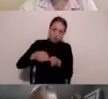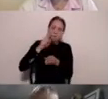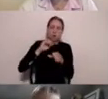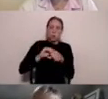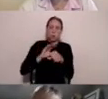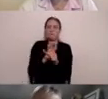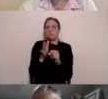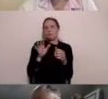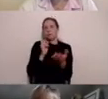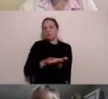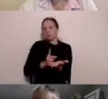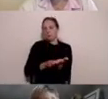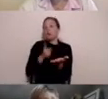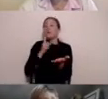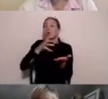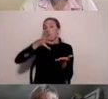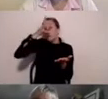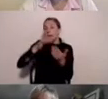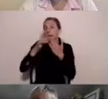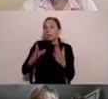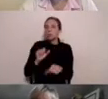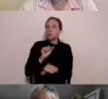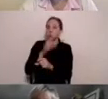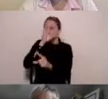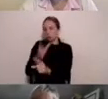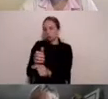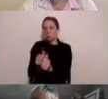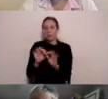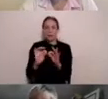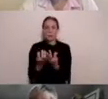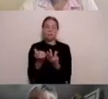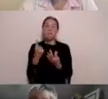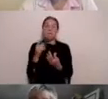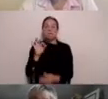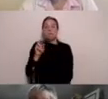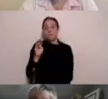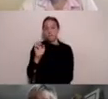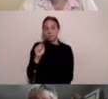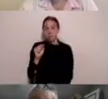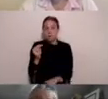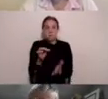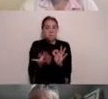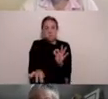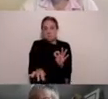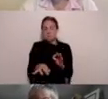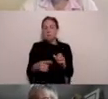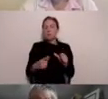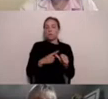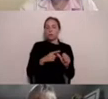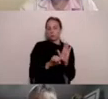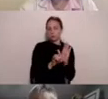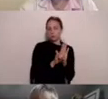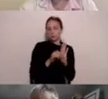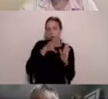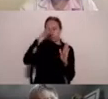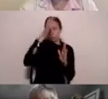leaders working directly out there with families. And the format was pretty simple. We talked first about identifying parent concerns and issues,